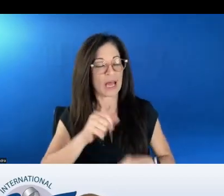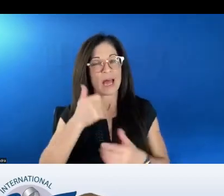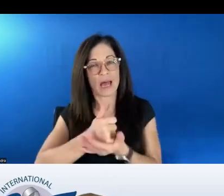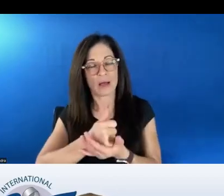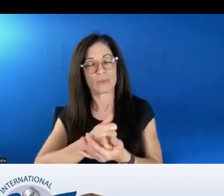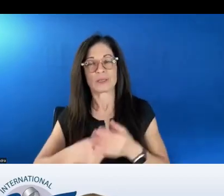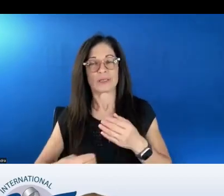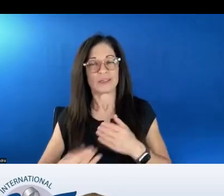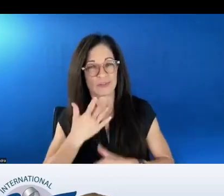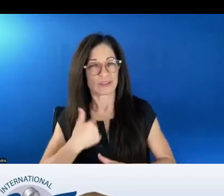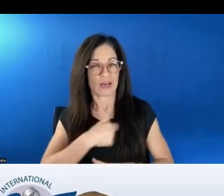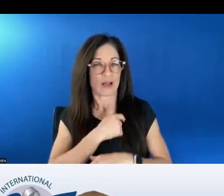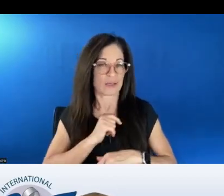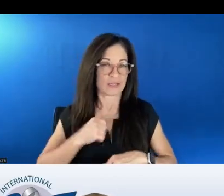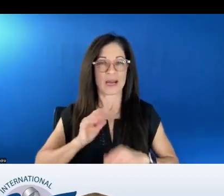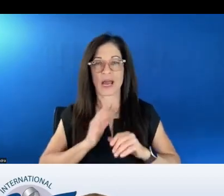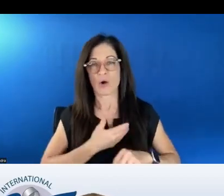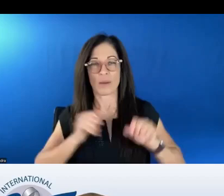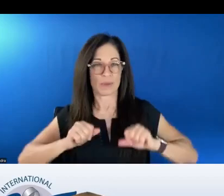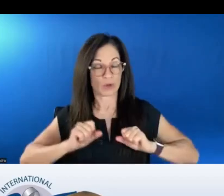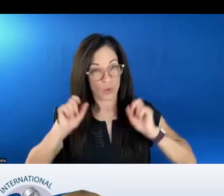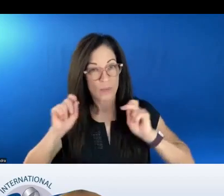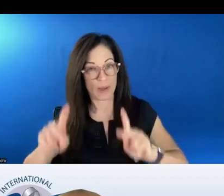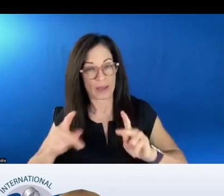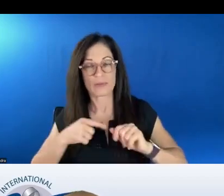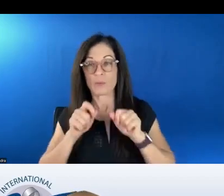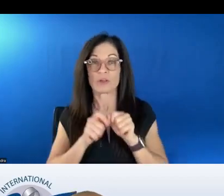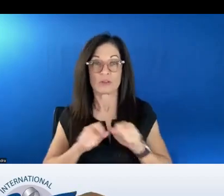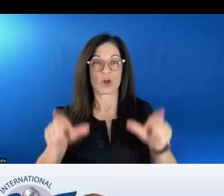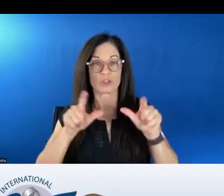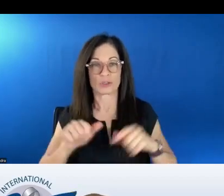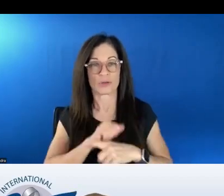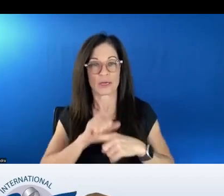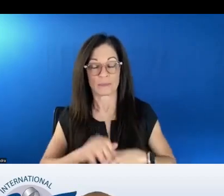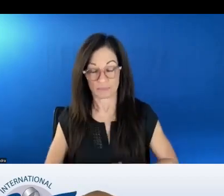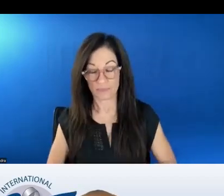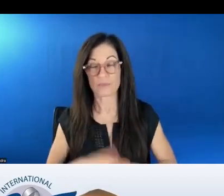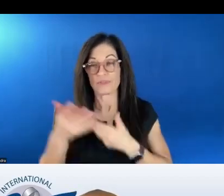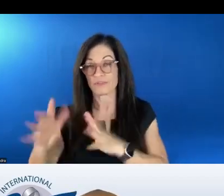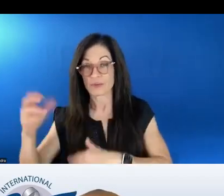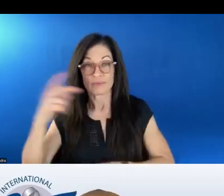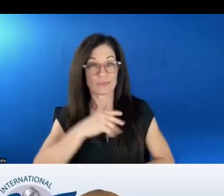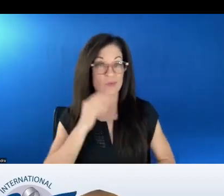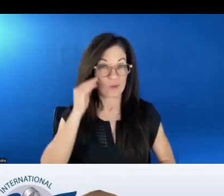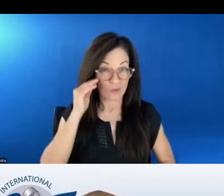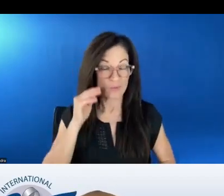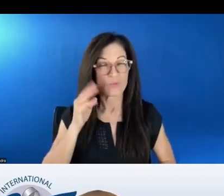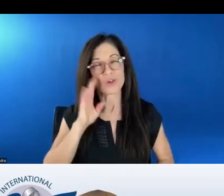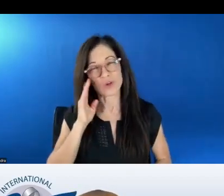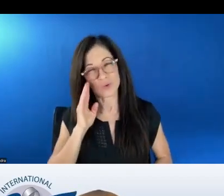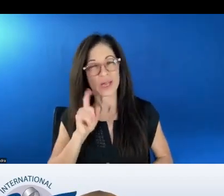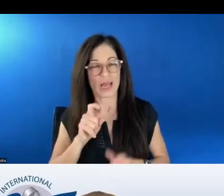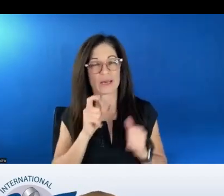ability to go back. And we launched the training. When we came back home, though, we knew we had to plan and get a lot